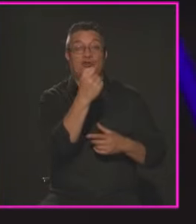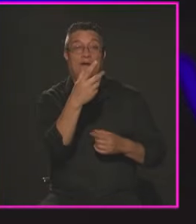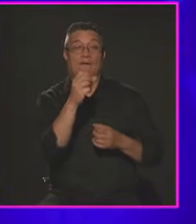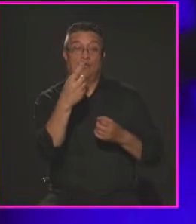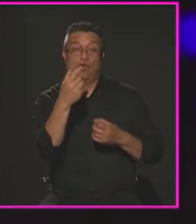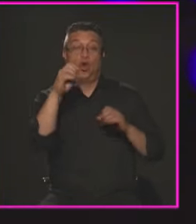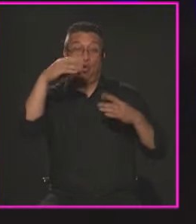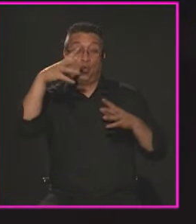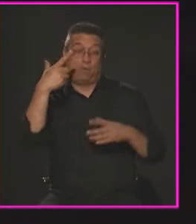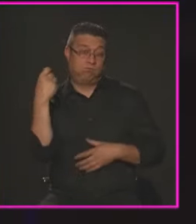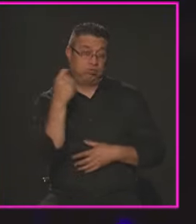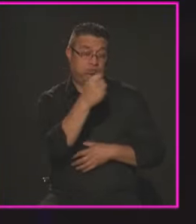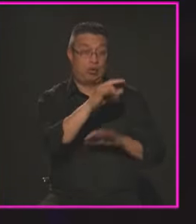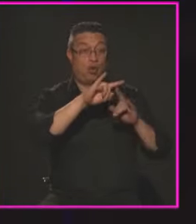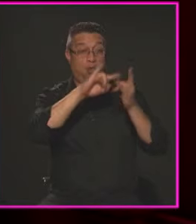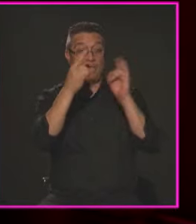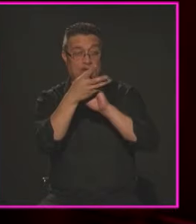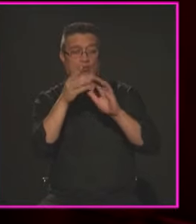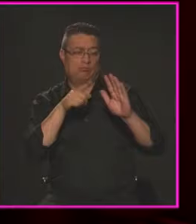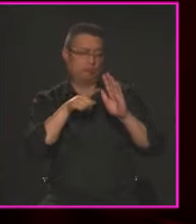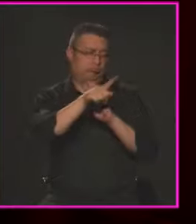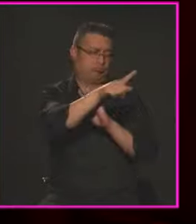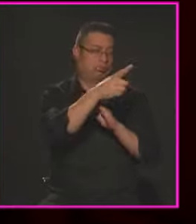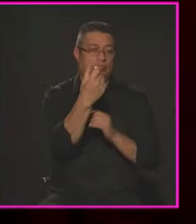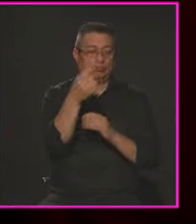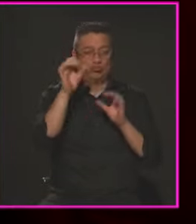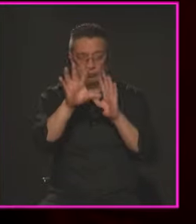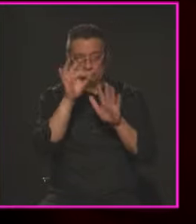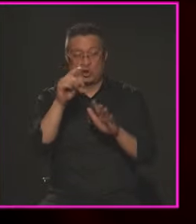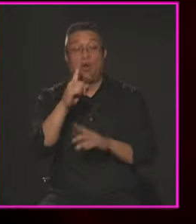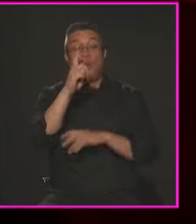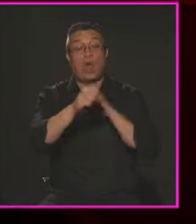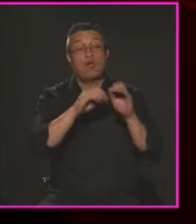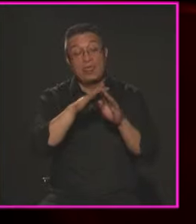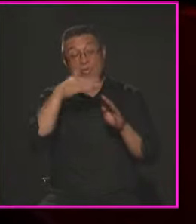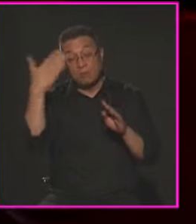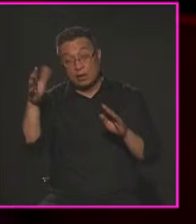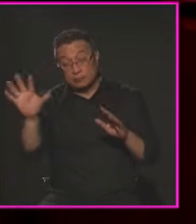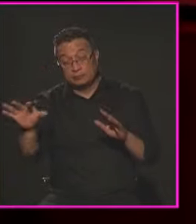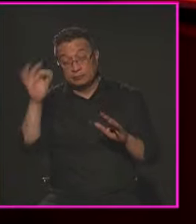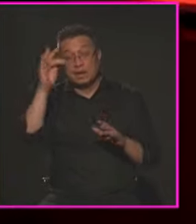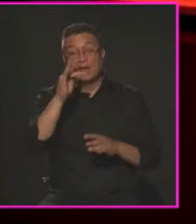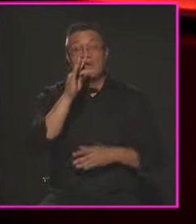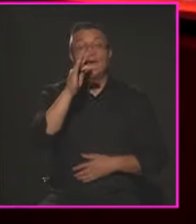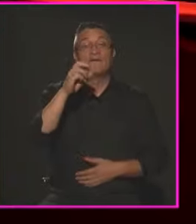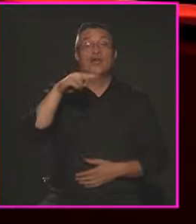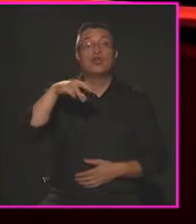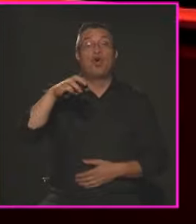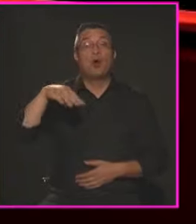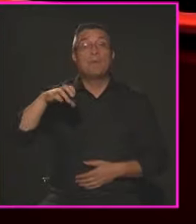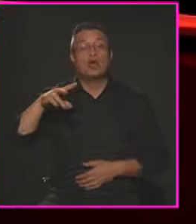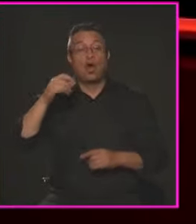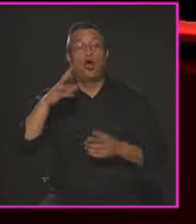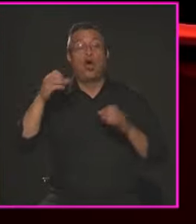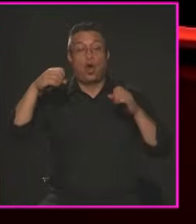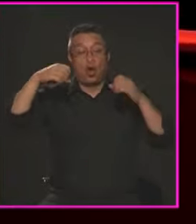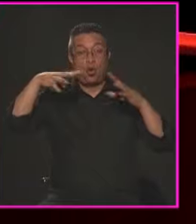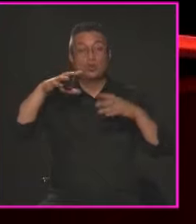same time, he discovered, a year after that, the phenomenon of stimulated emission of light by matter, which is at the heart of the